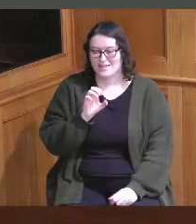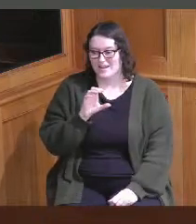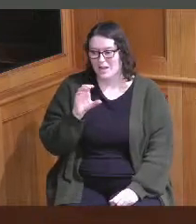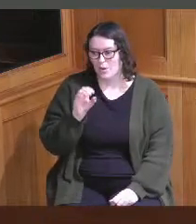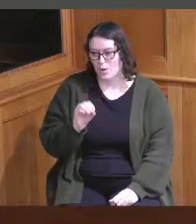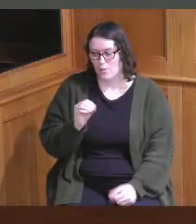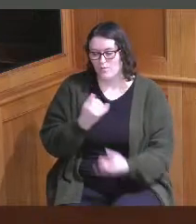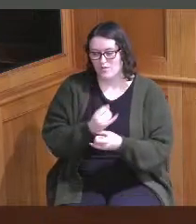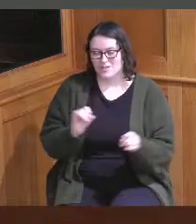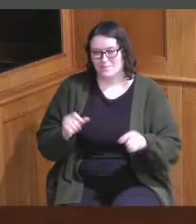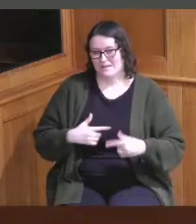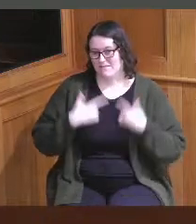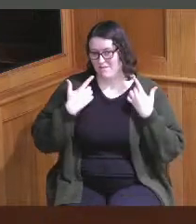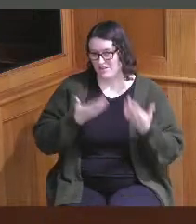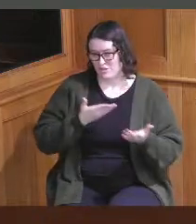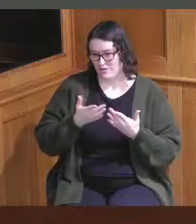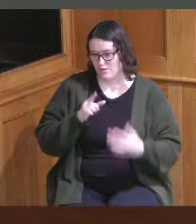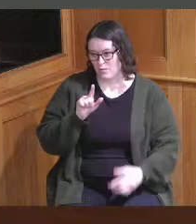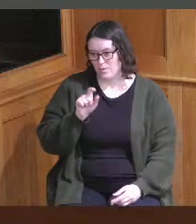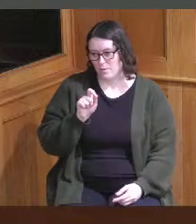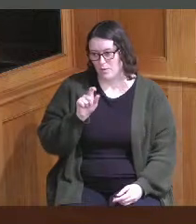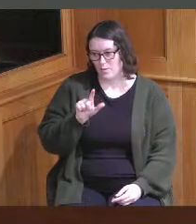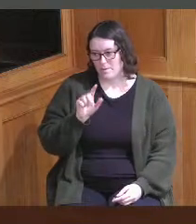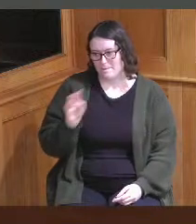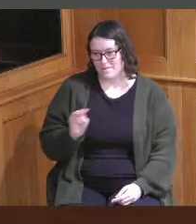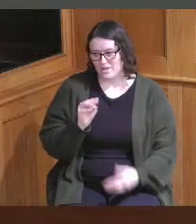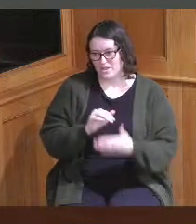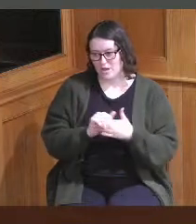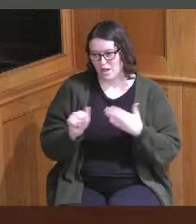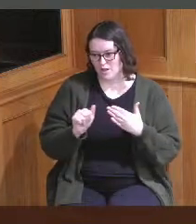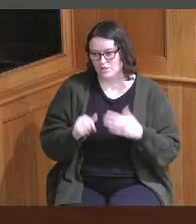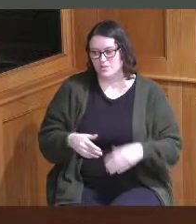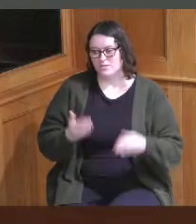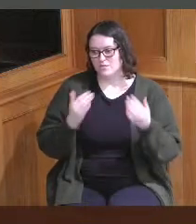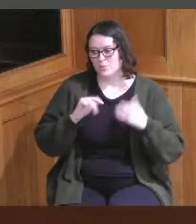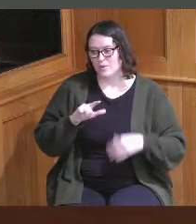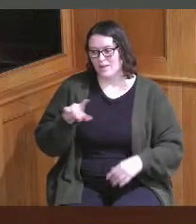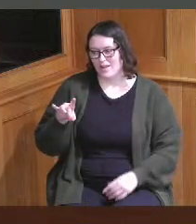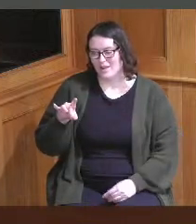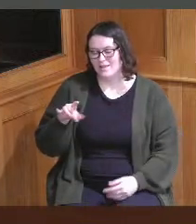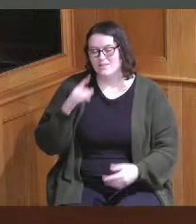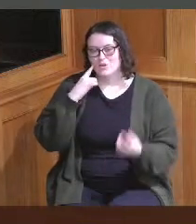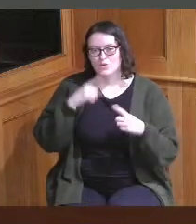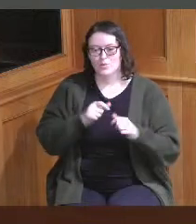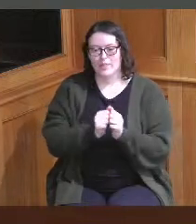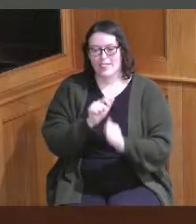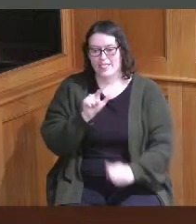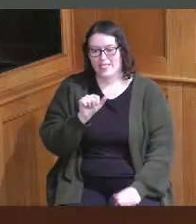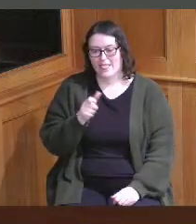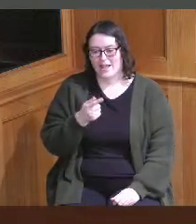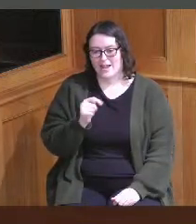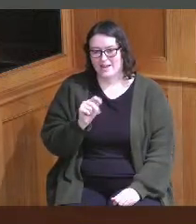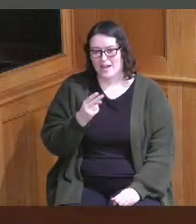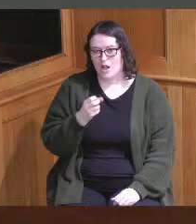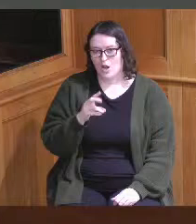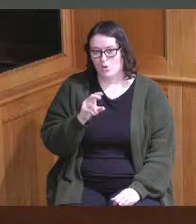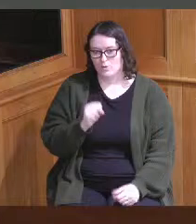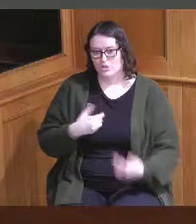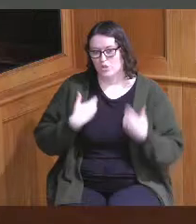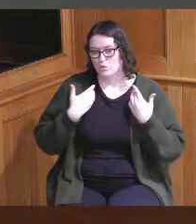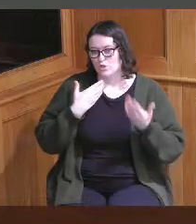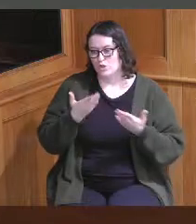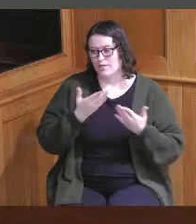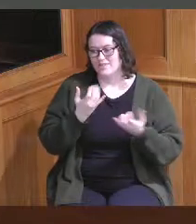for independent living services, $1.1 million. Item 28 is an agreement with Lighthouse Youth Services for independent